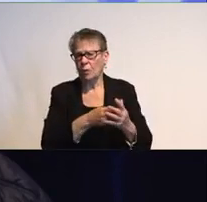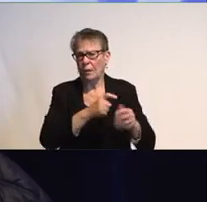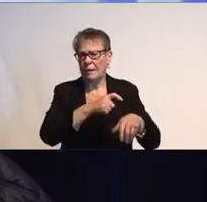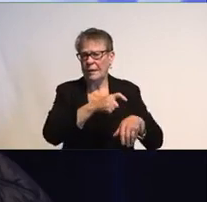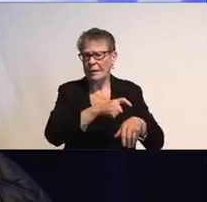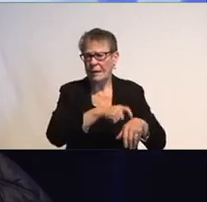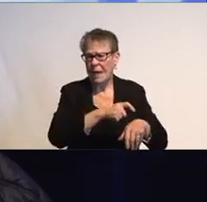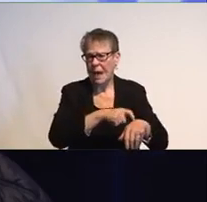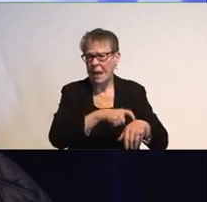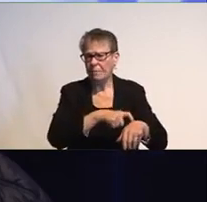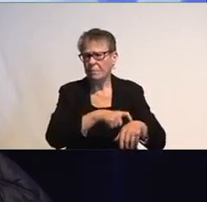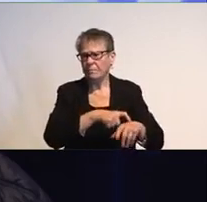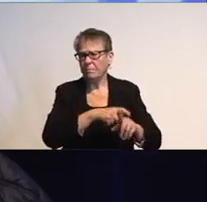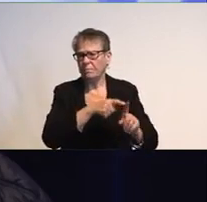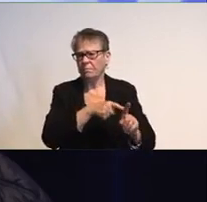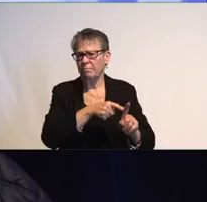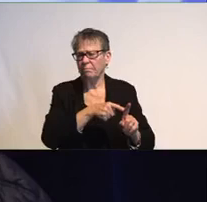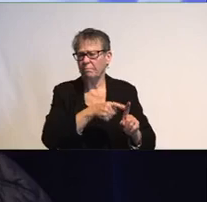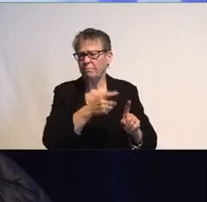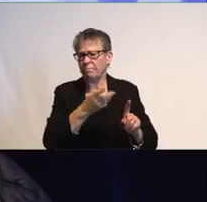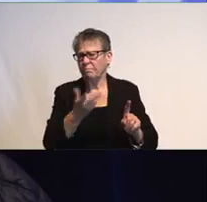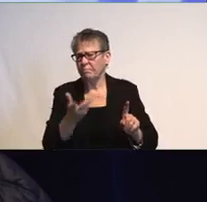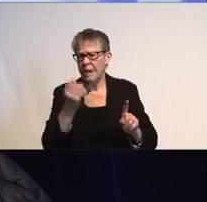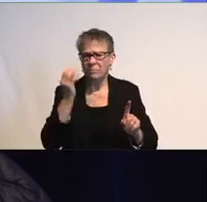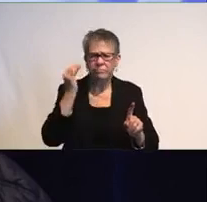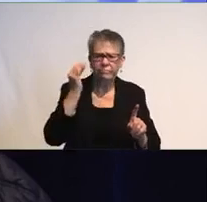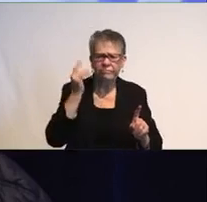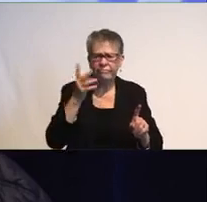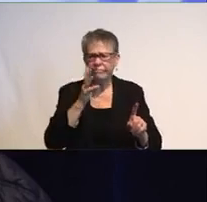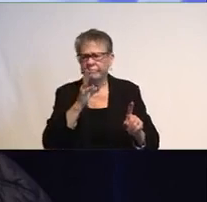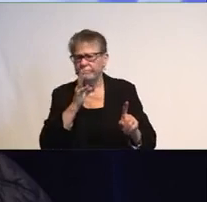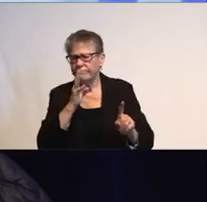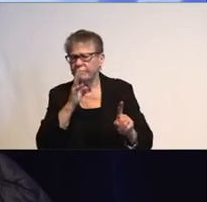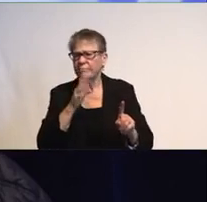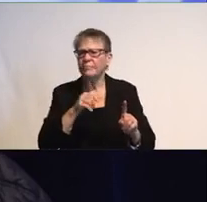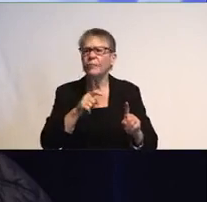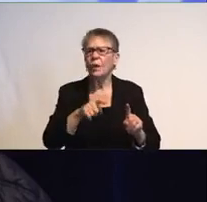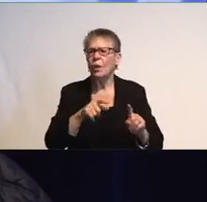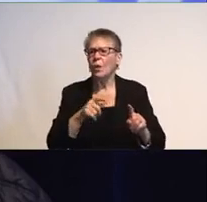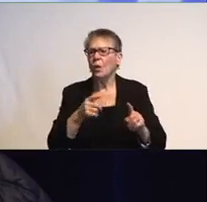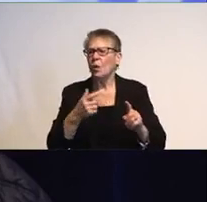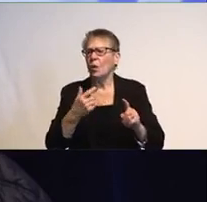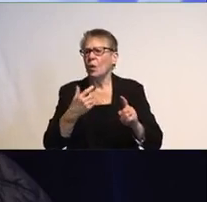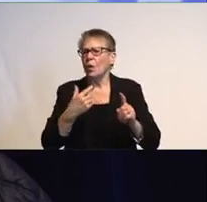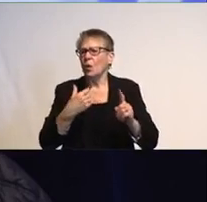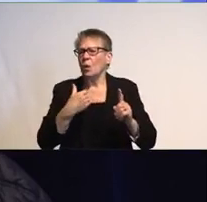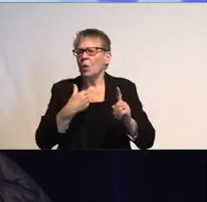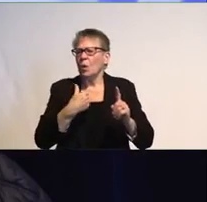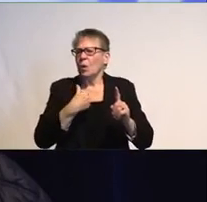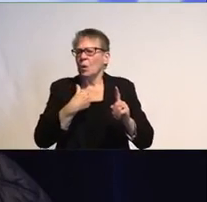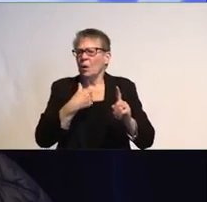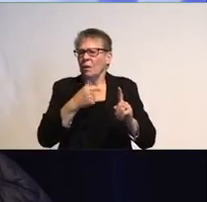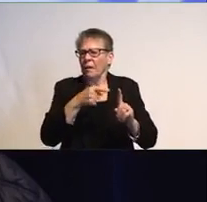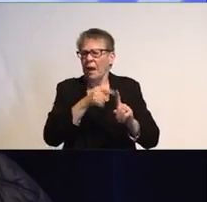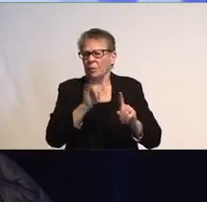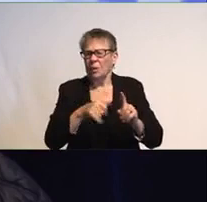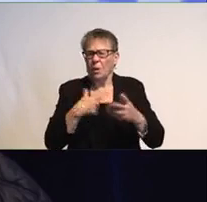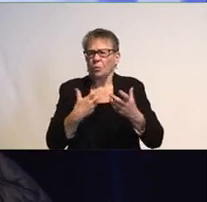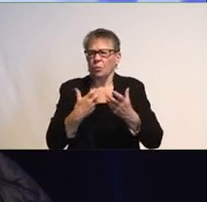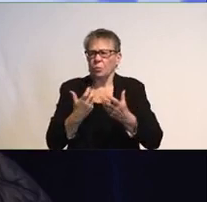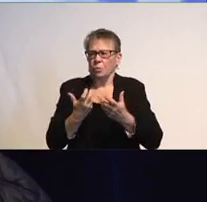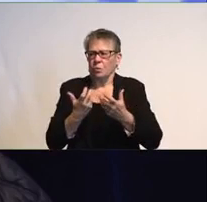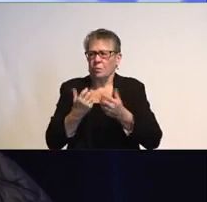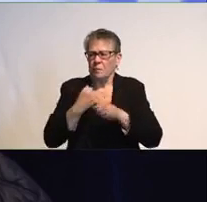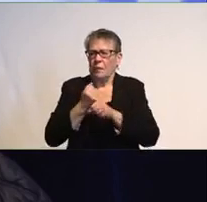burden on individuals and increase compliance. CDC has determined that these shortened timeframes are